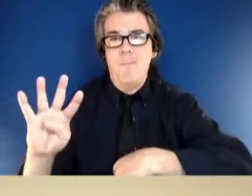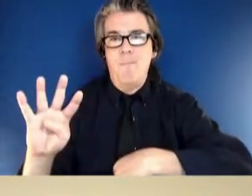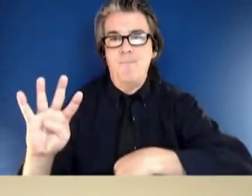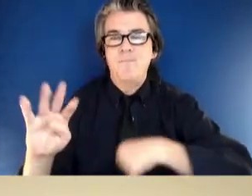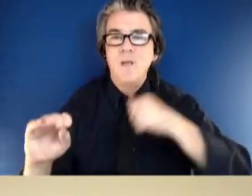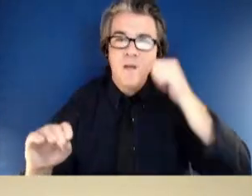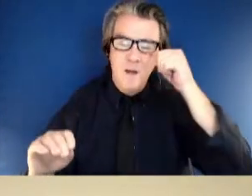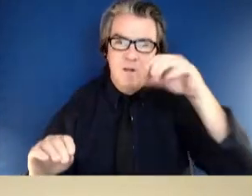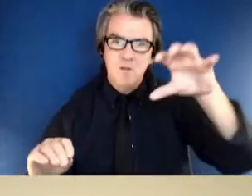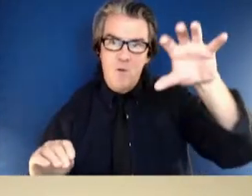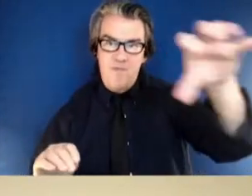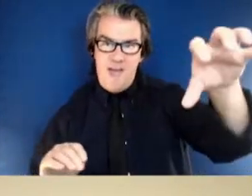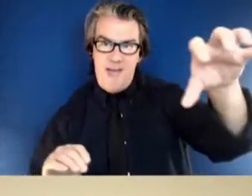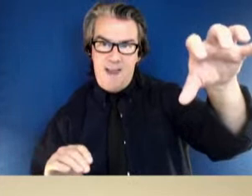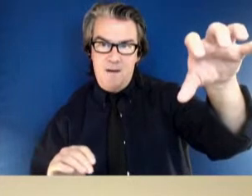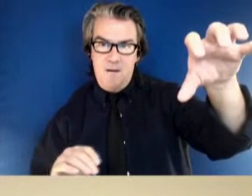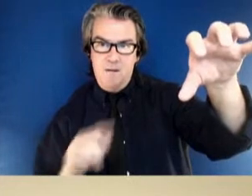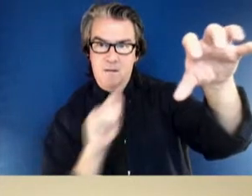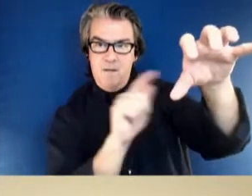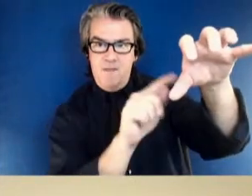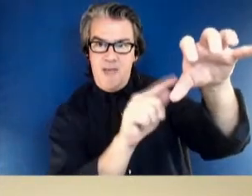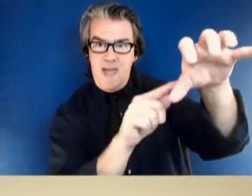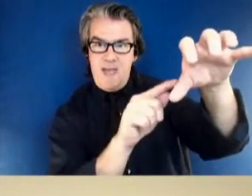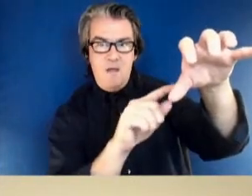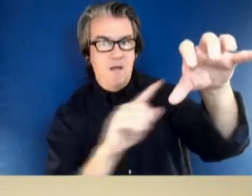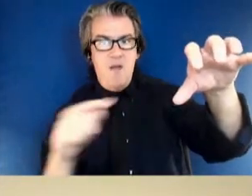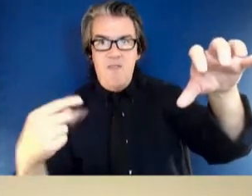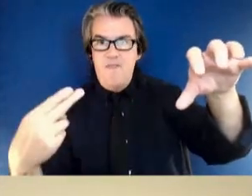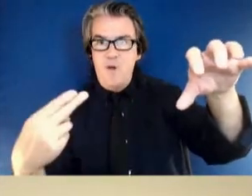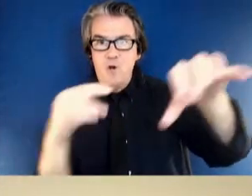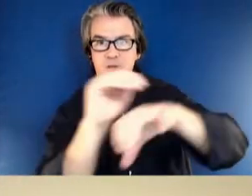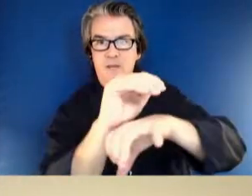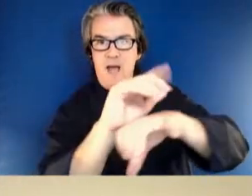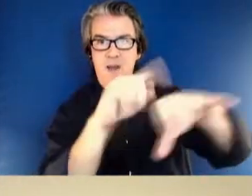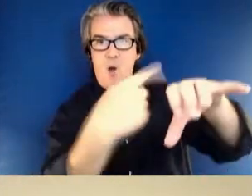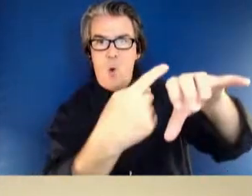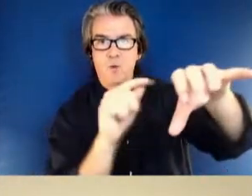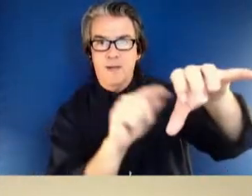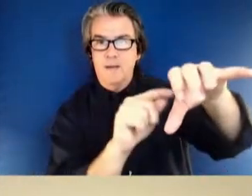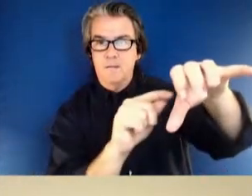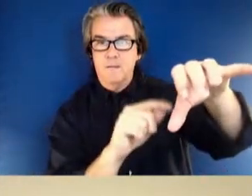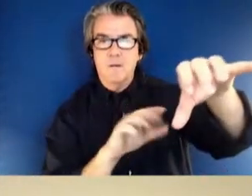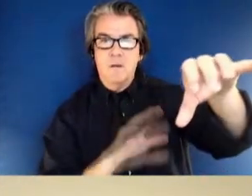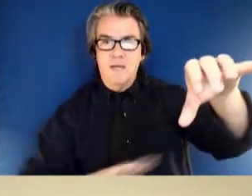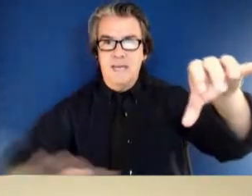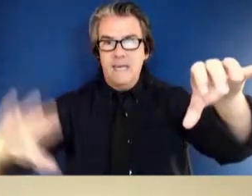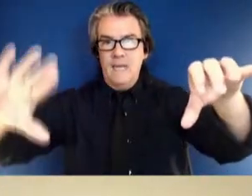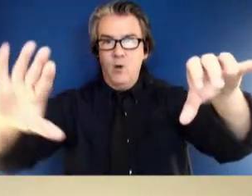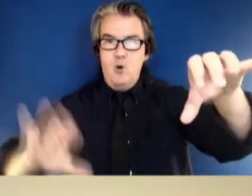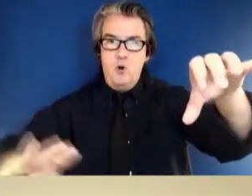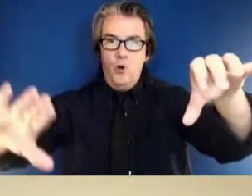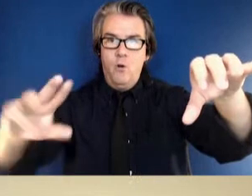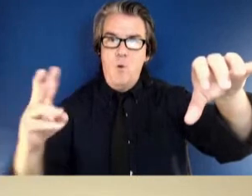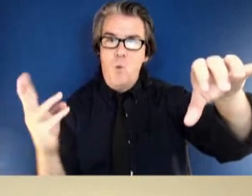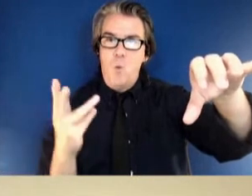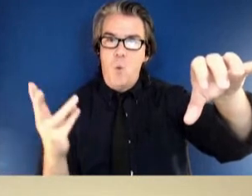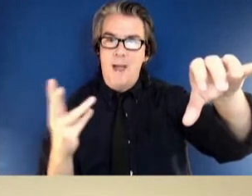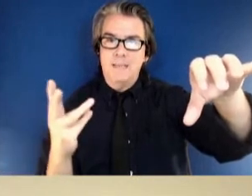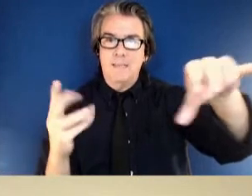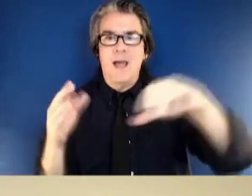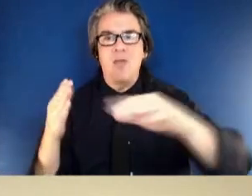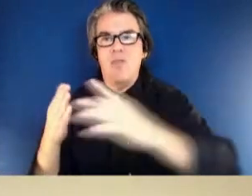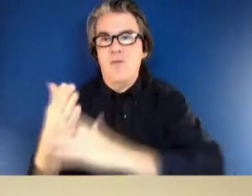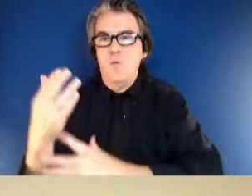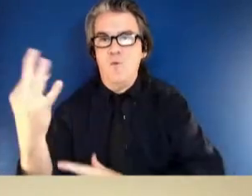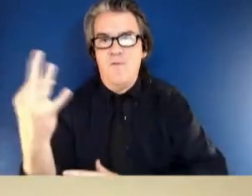So they would only be experiencing the second wave of that weather. So, and again, our expectation